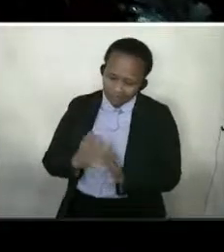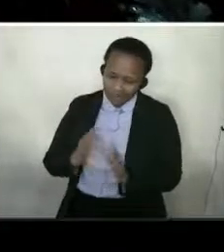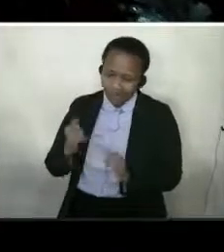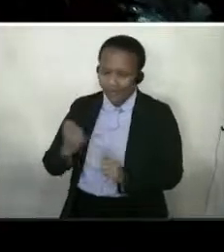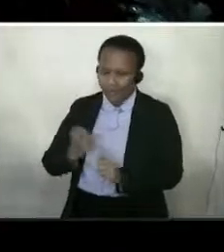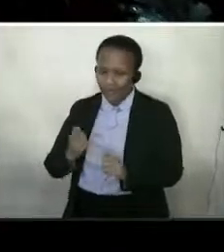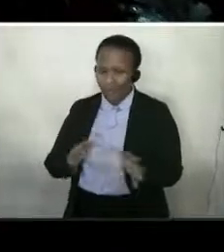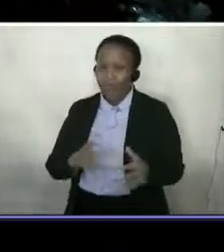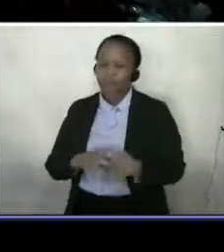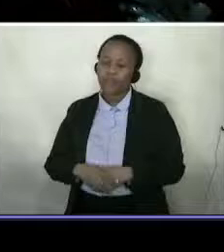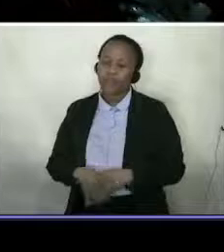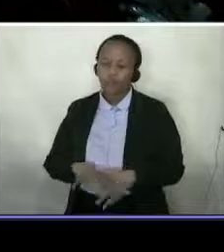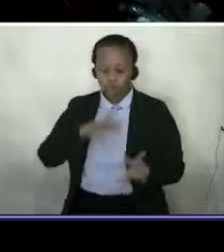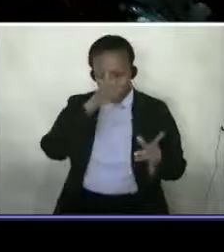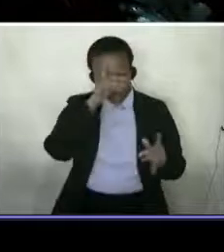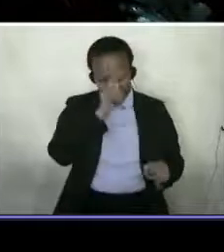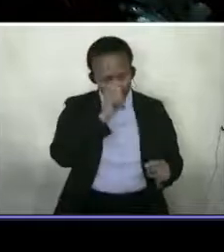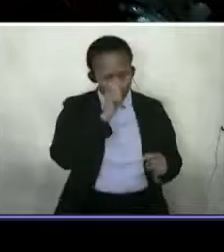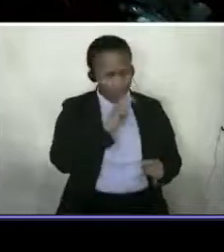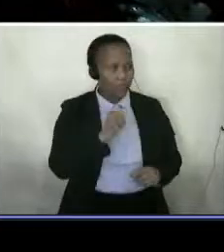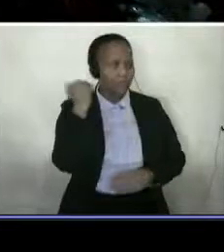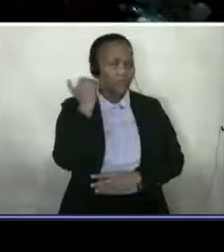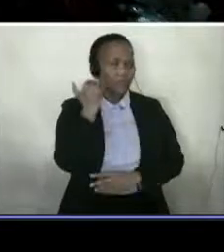house back to